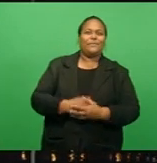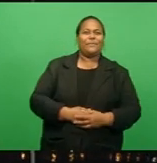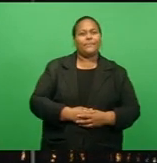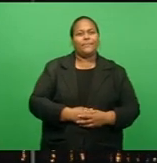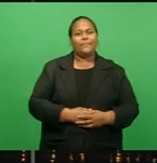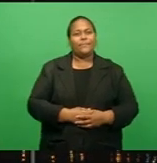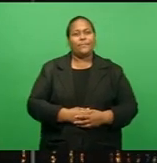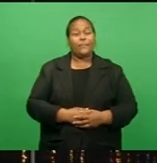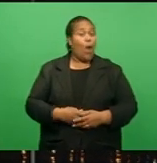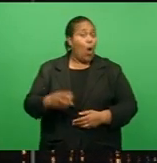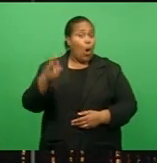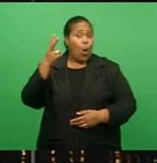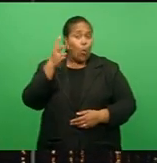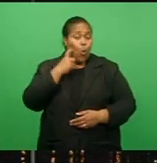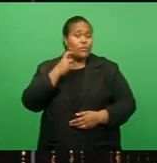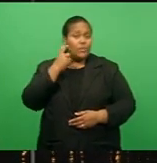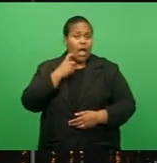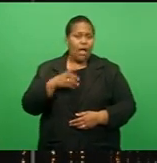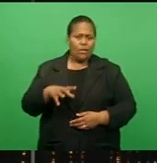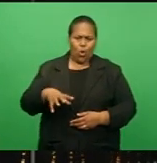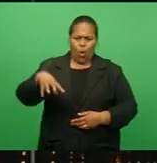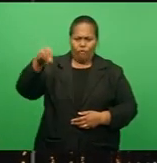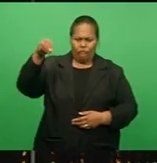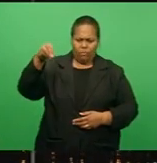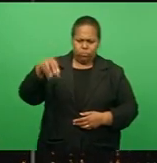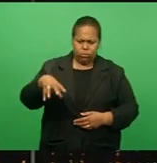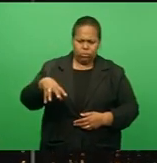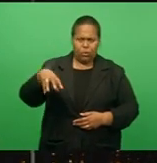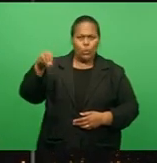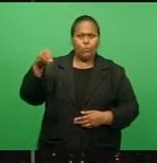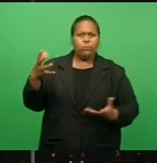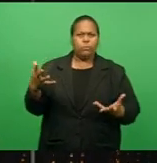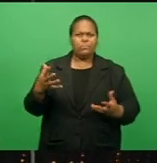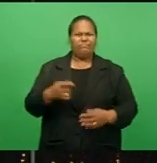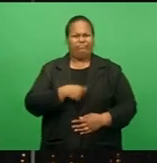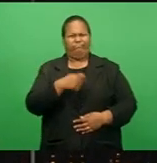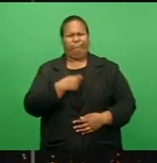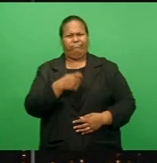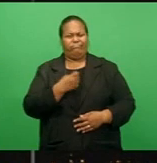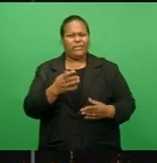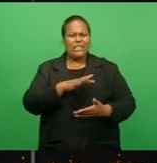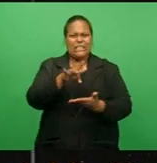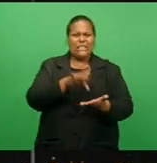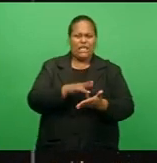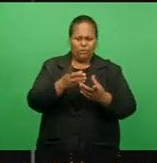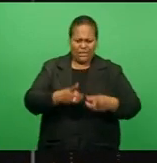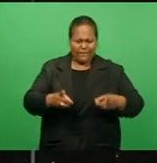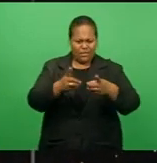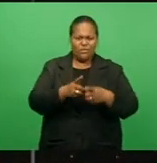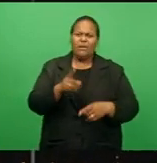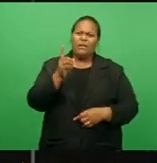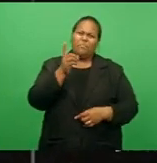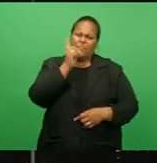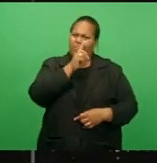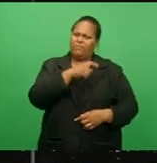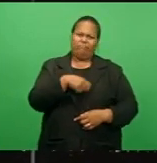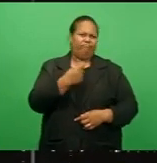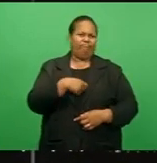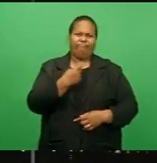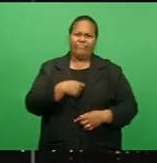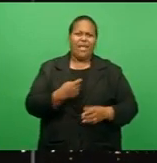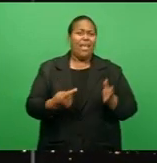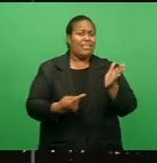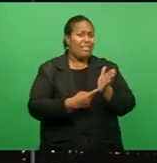water supply disruptions without notice is frustrating residents in certain parts of the Central Division. Families in Tadiroa,